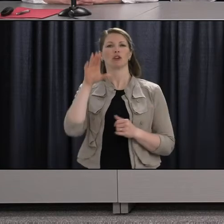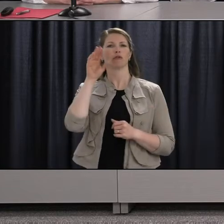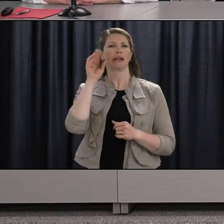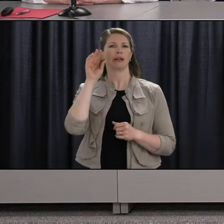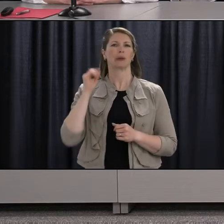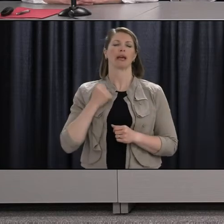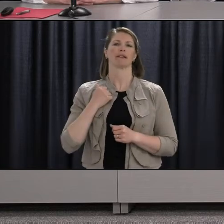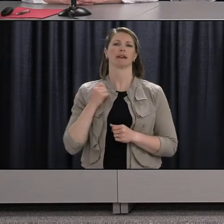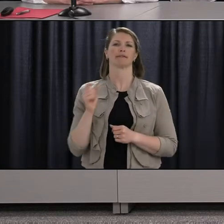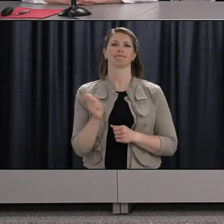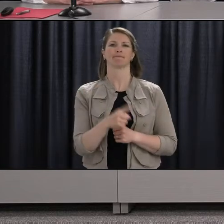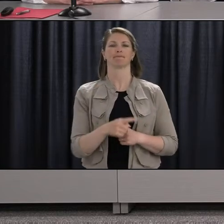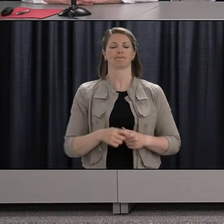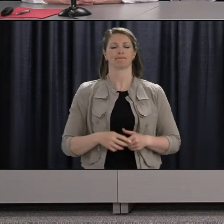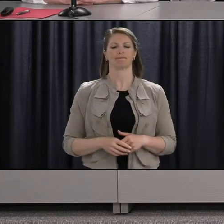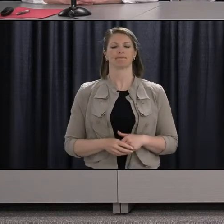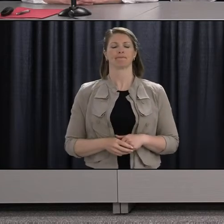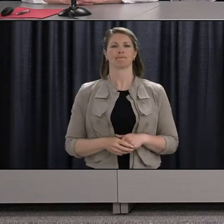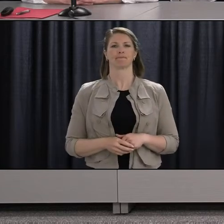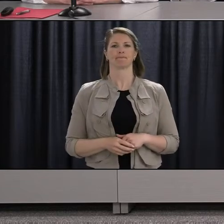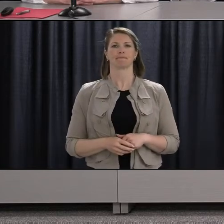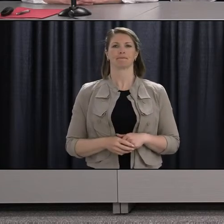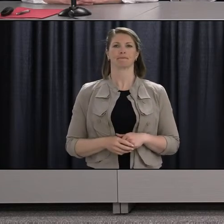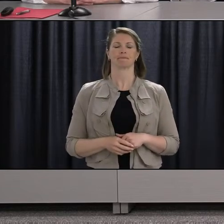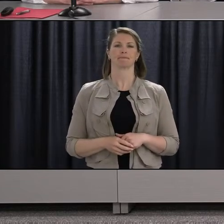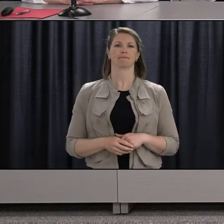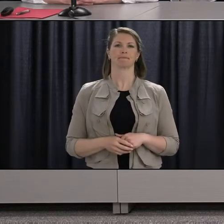Rochon of Radio Canada. Please go ahead.